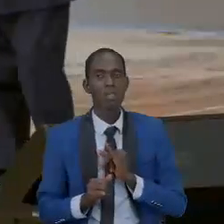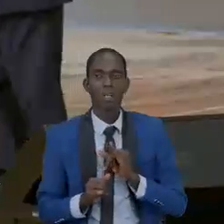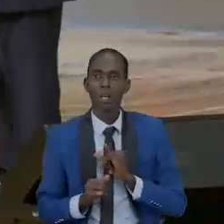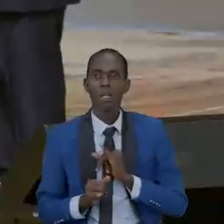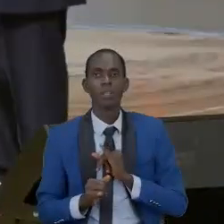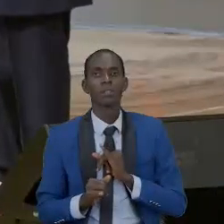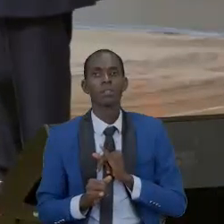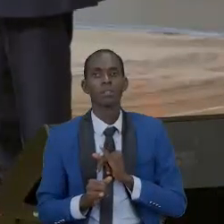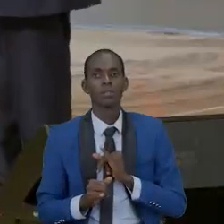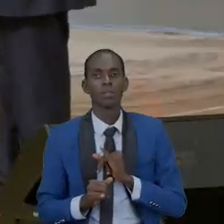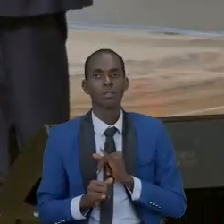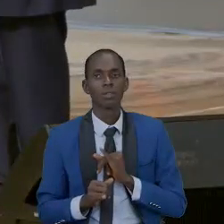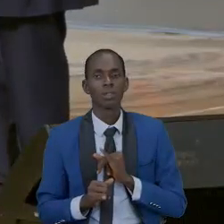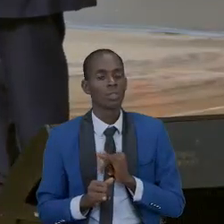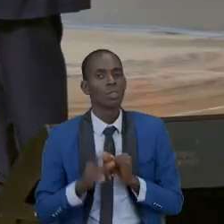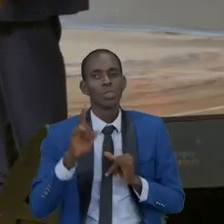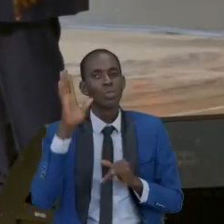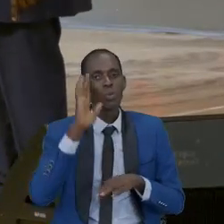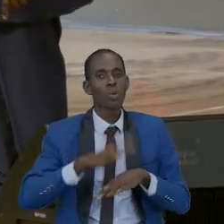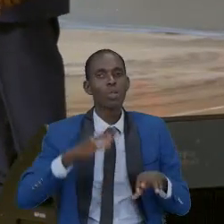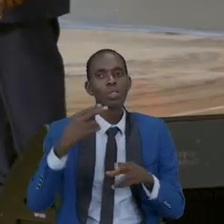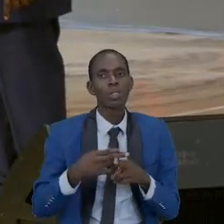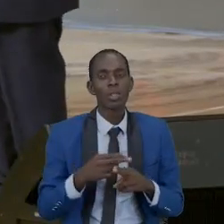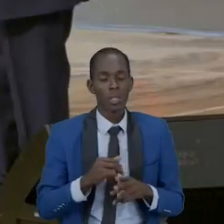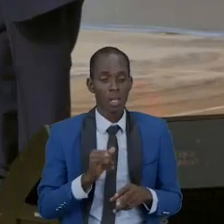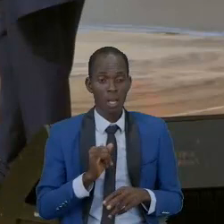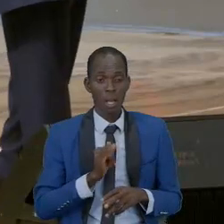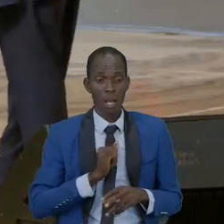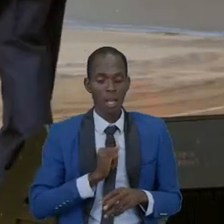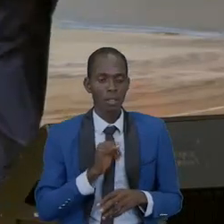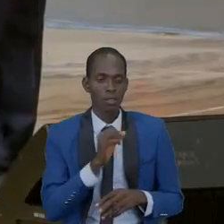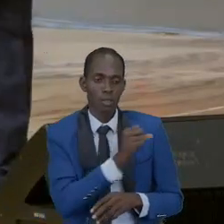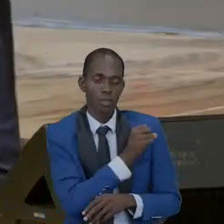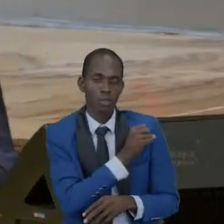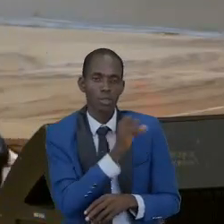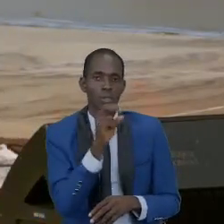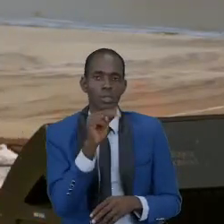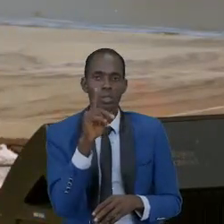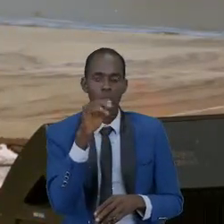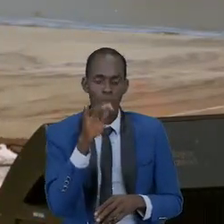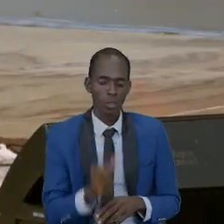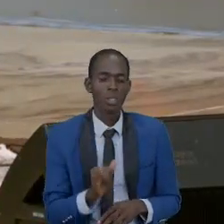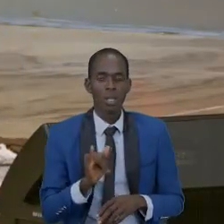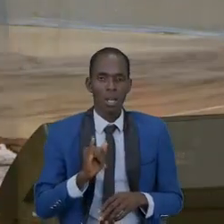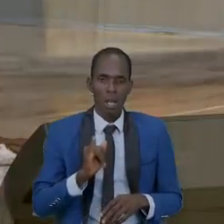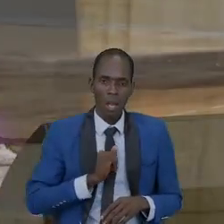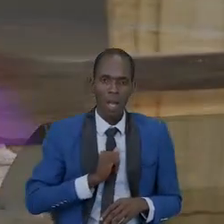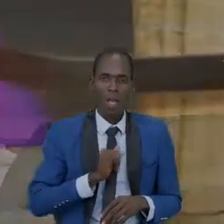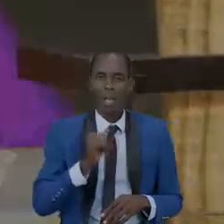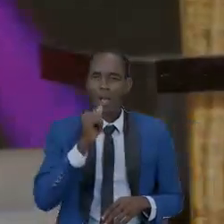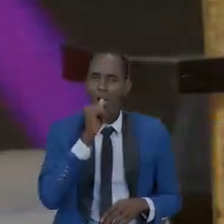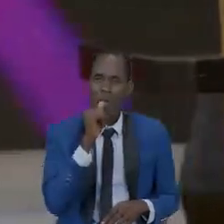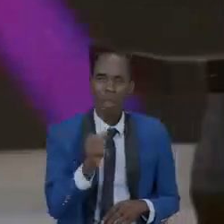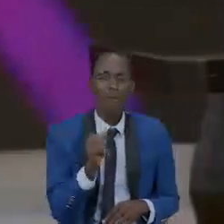I. So and so, you mention your name, I am. Then you emphasize the am. I